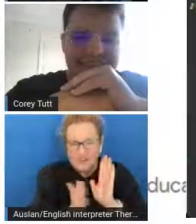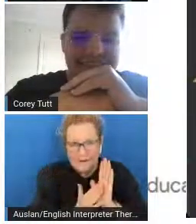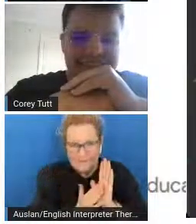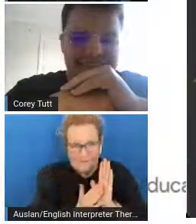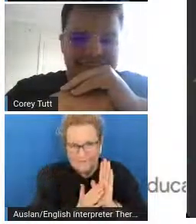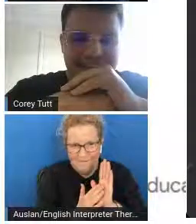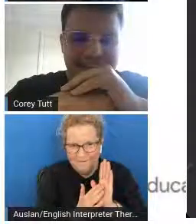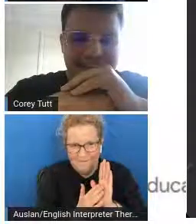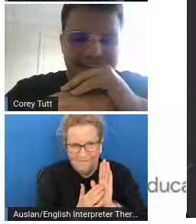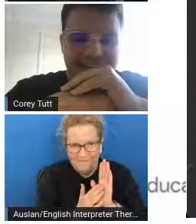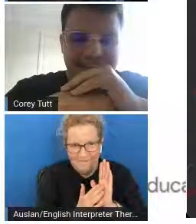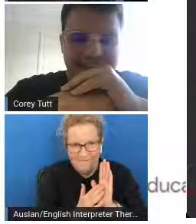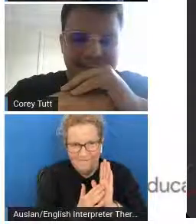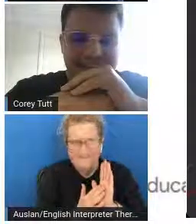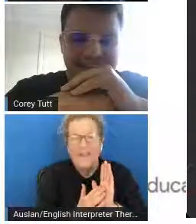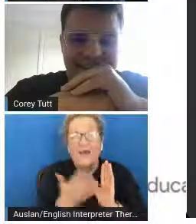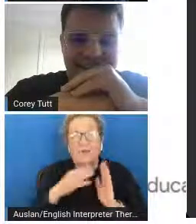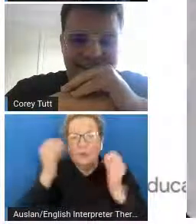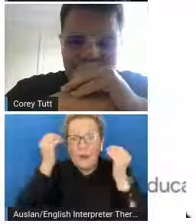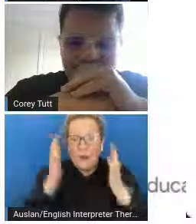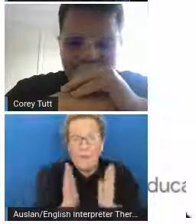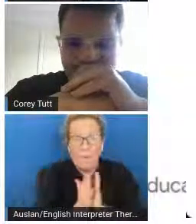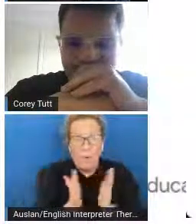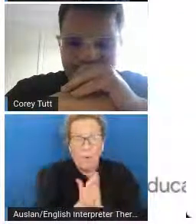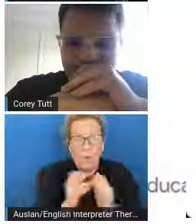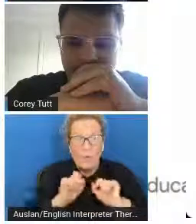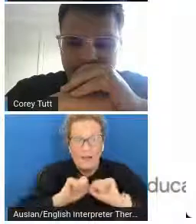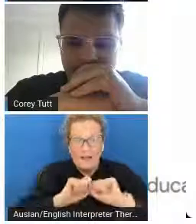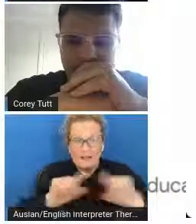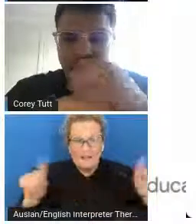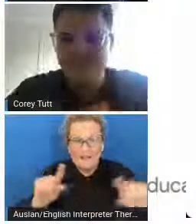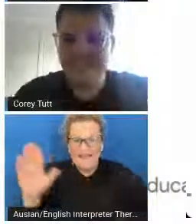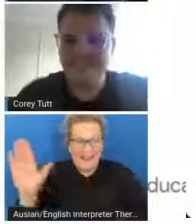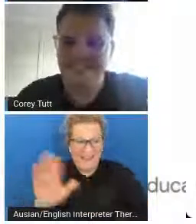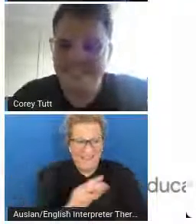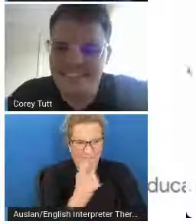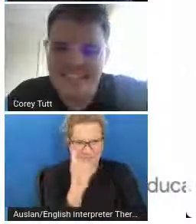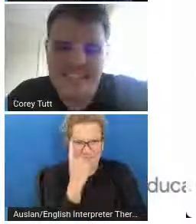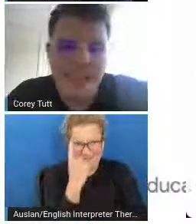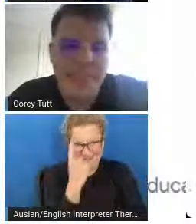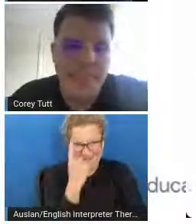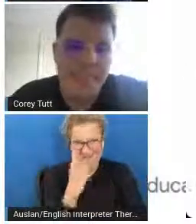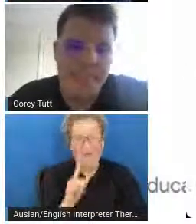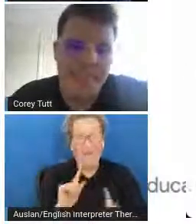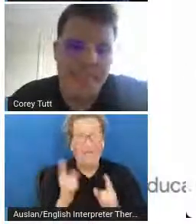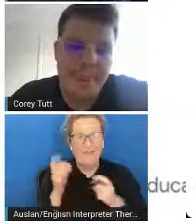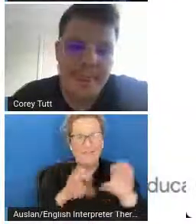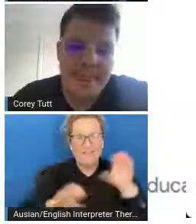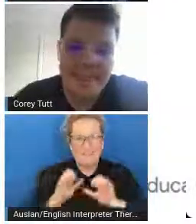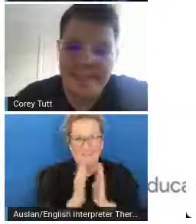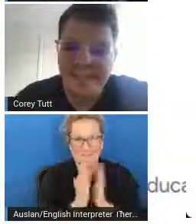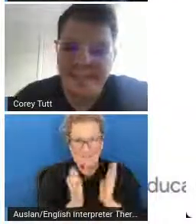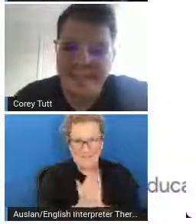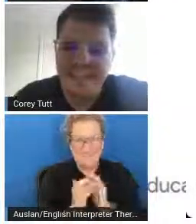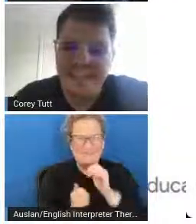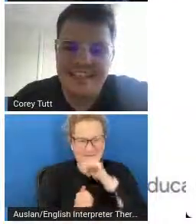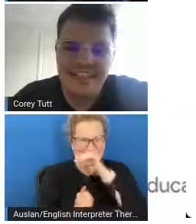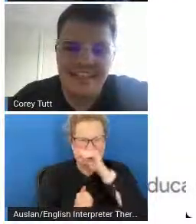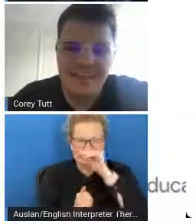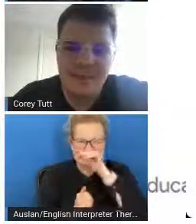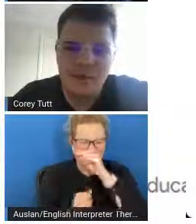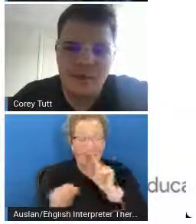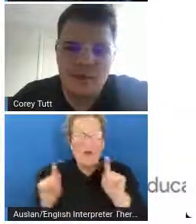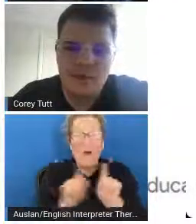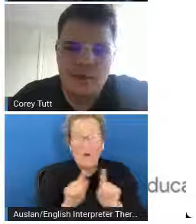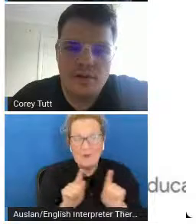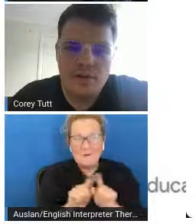things. We're going to send you all out a book, one of these amazing First Scientist books. We are also going to send